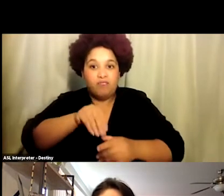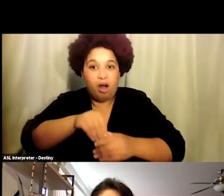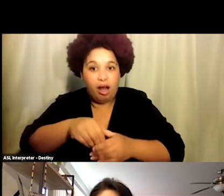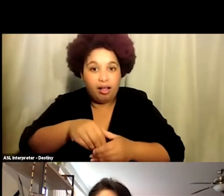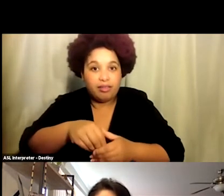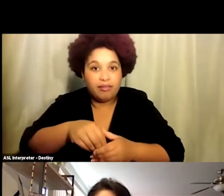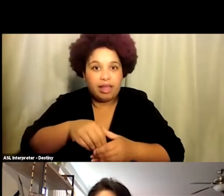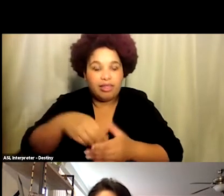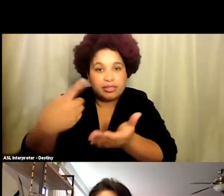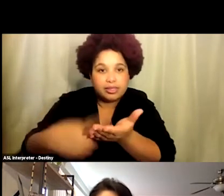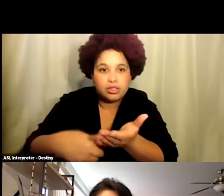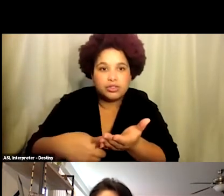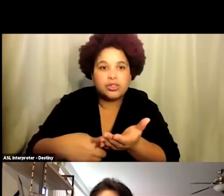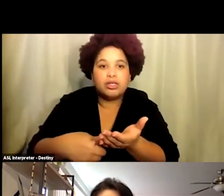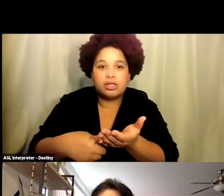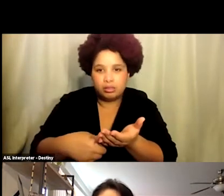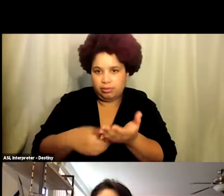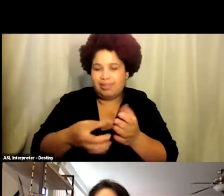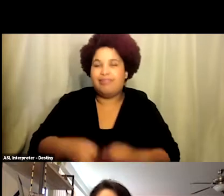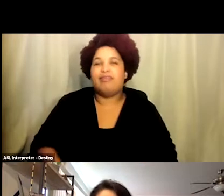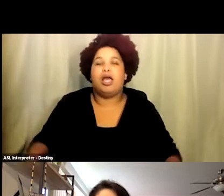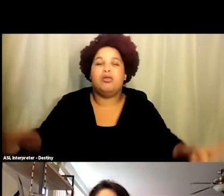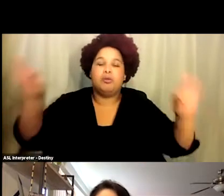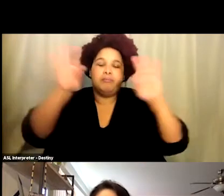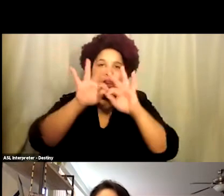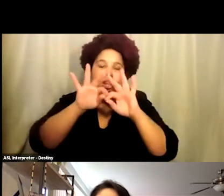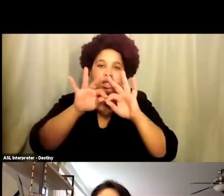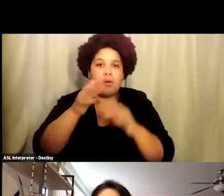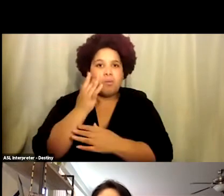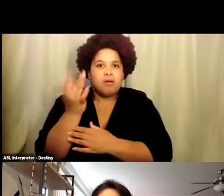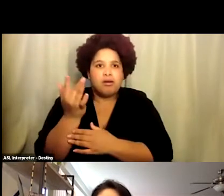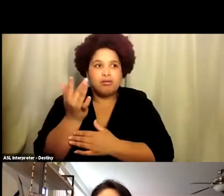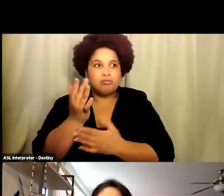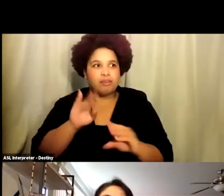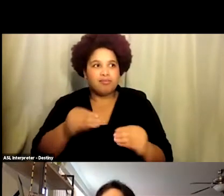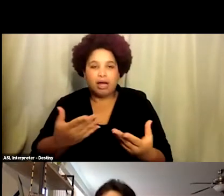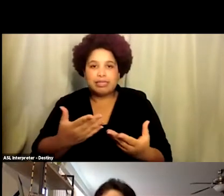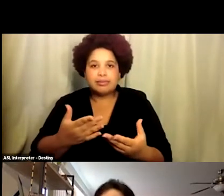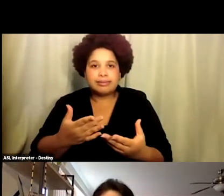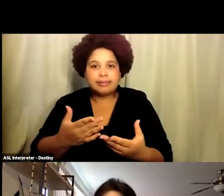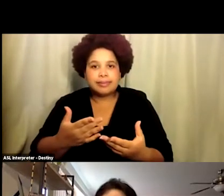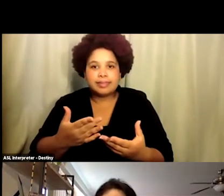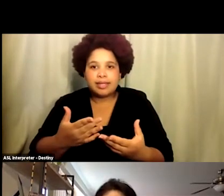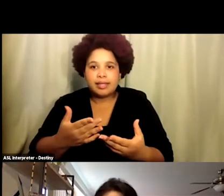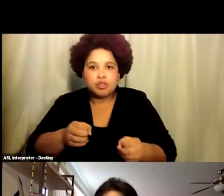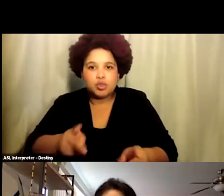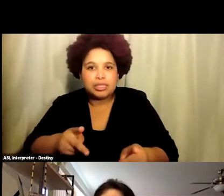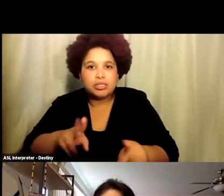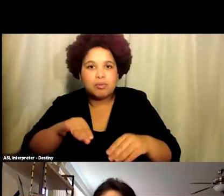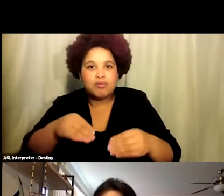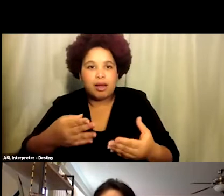conversation at all is so valuable, because it gives us the space to build off of what we